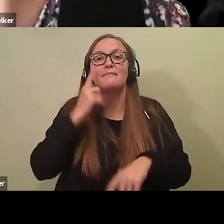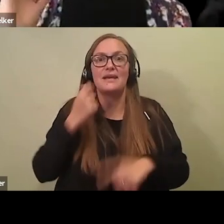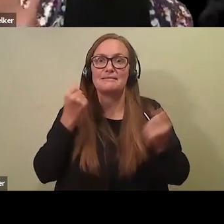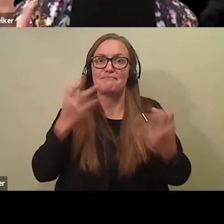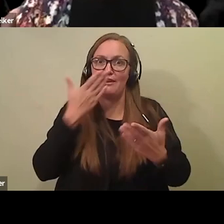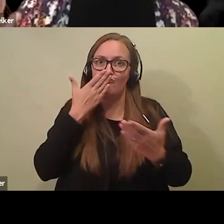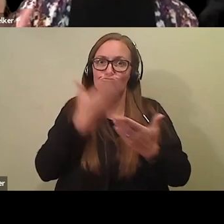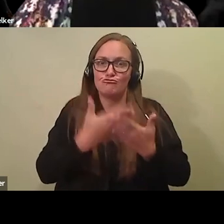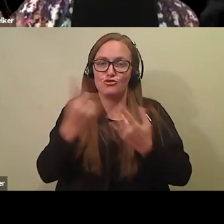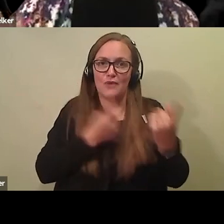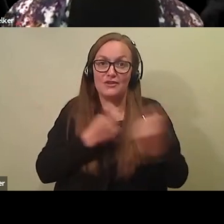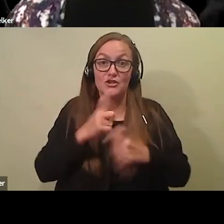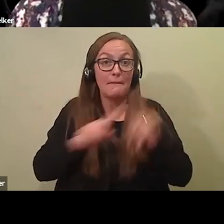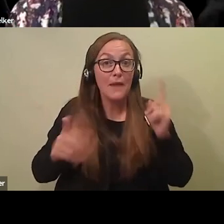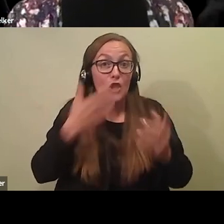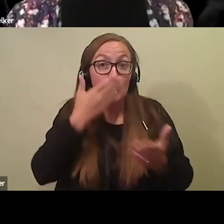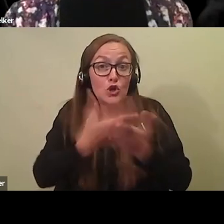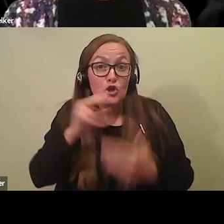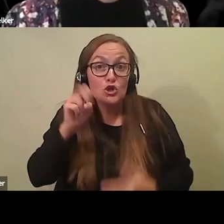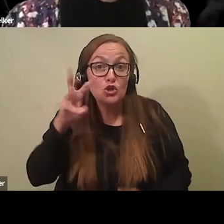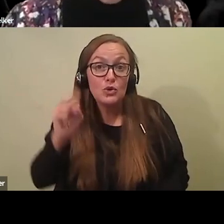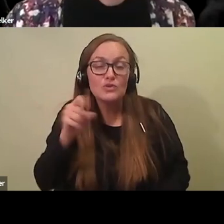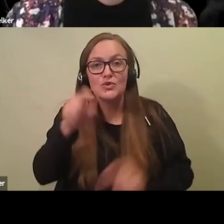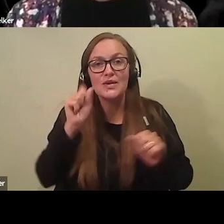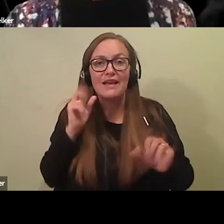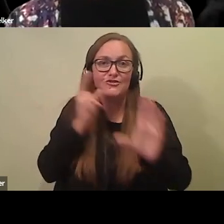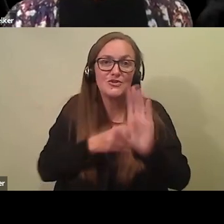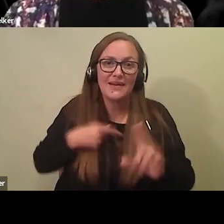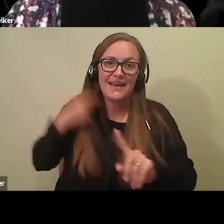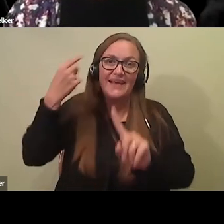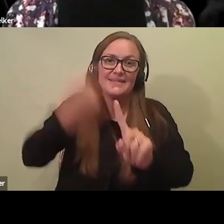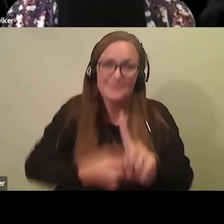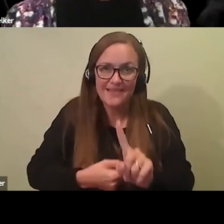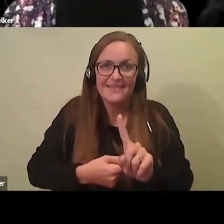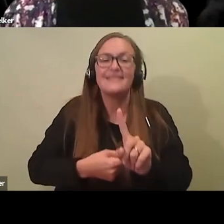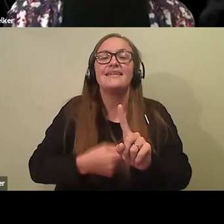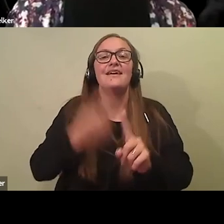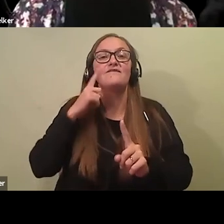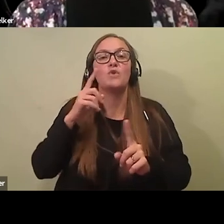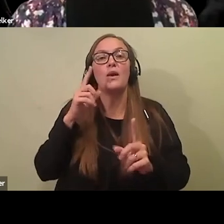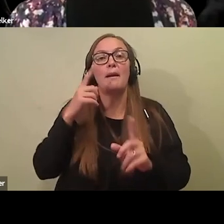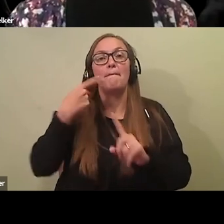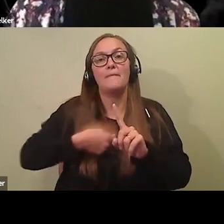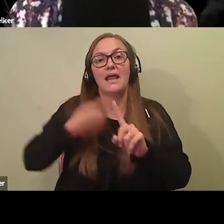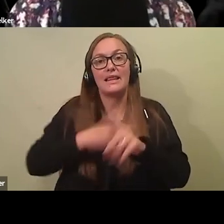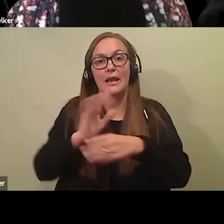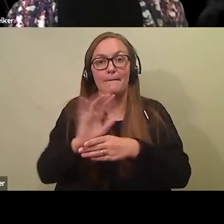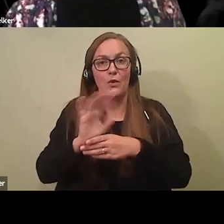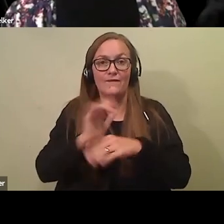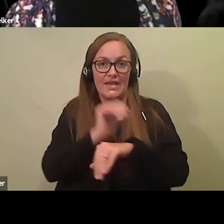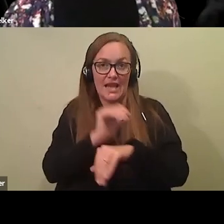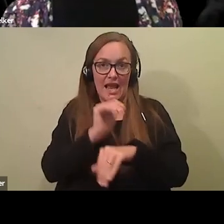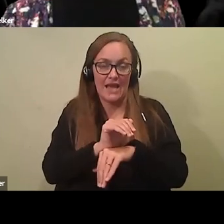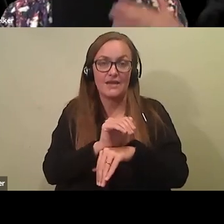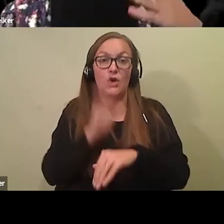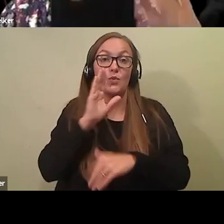However, the good news is you can join us next month for the next installment of our monthly movie night series, which will be all